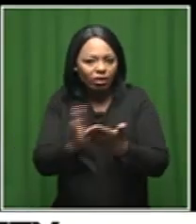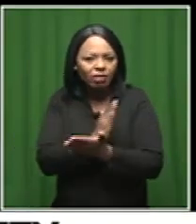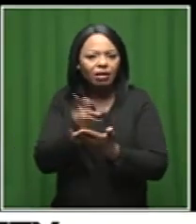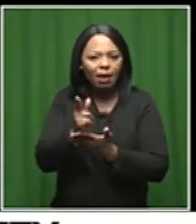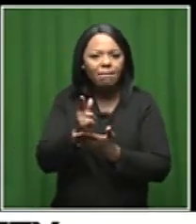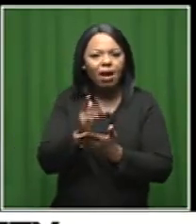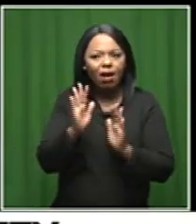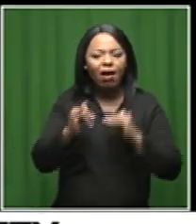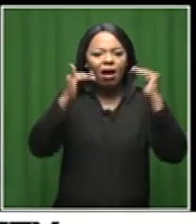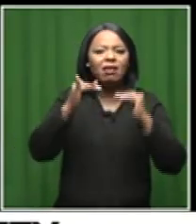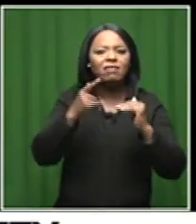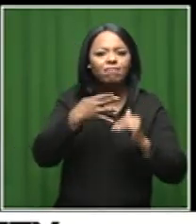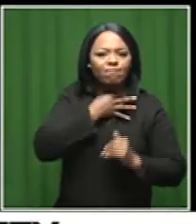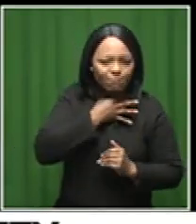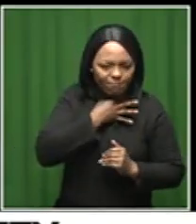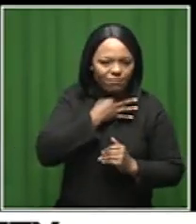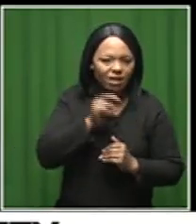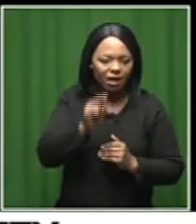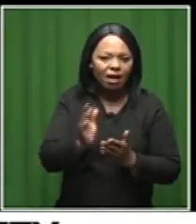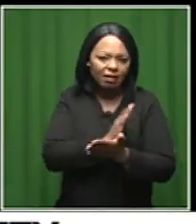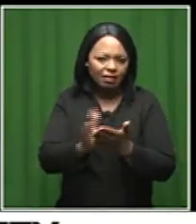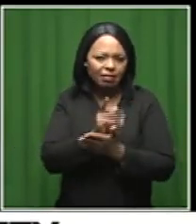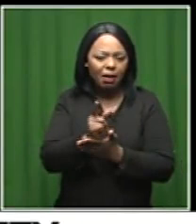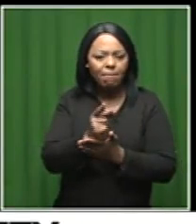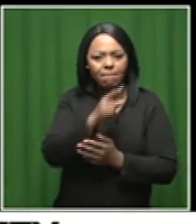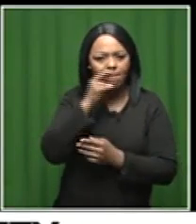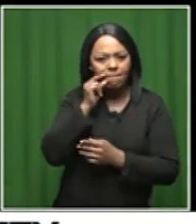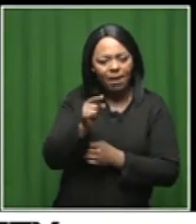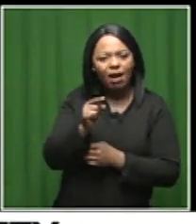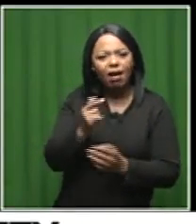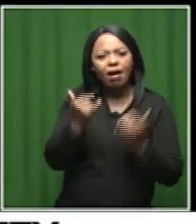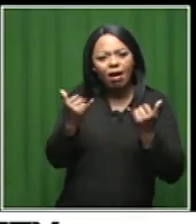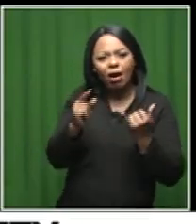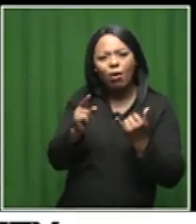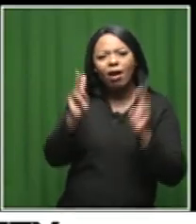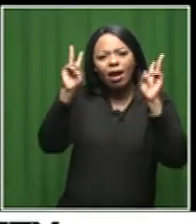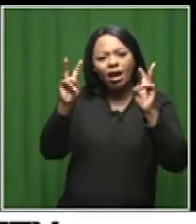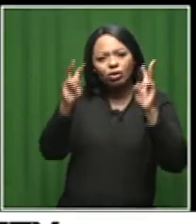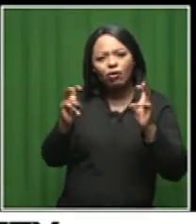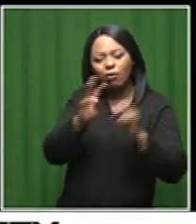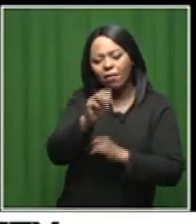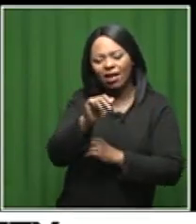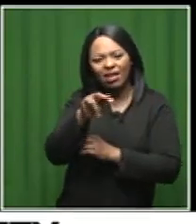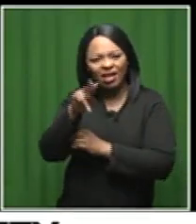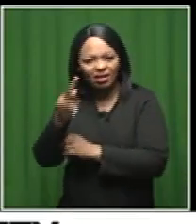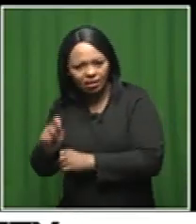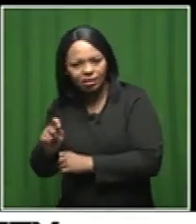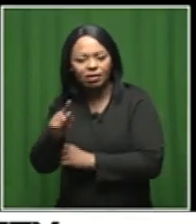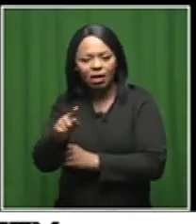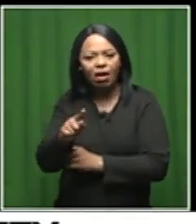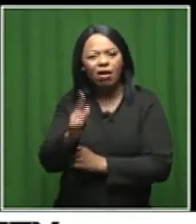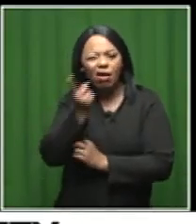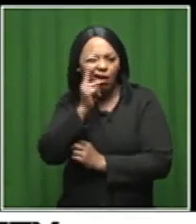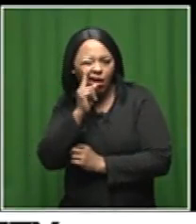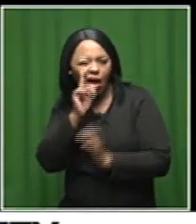the patient, the comorbidities that the patient may have. Also, the biology of the malignancy. We have learned to look